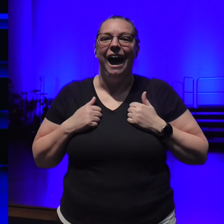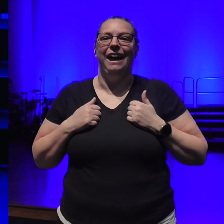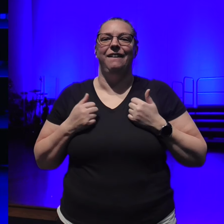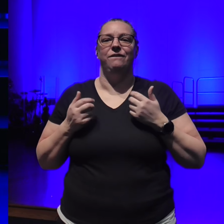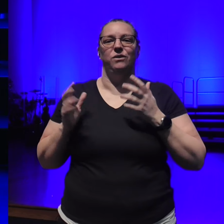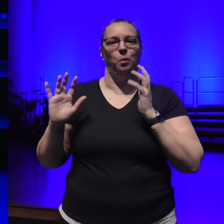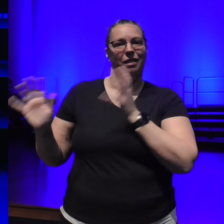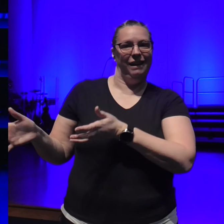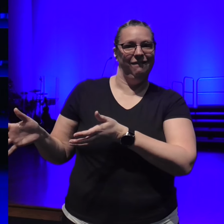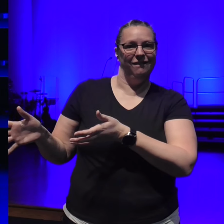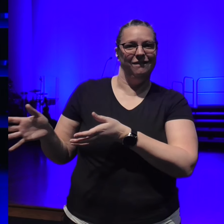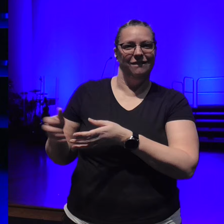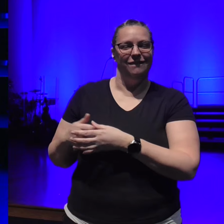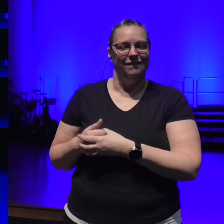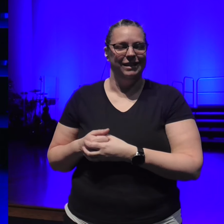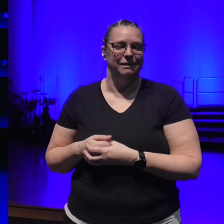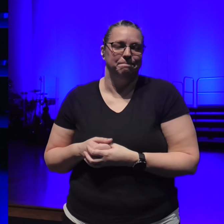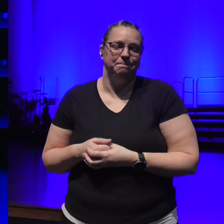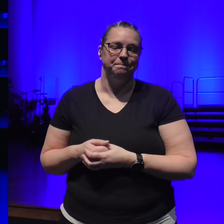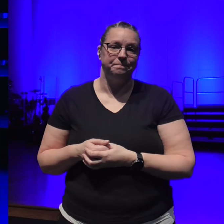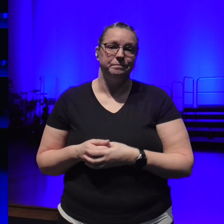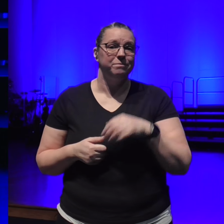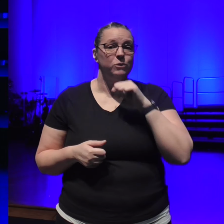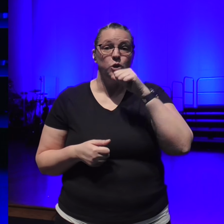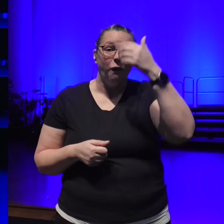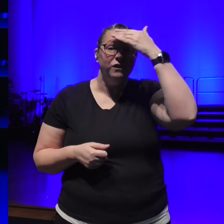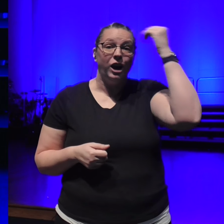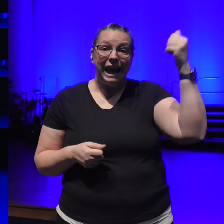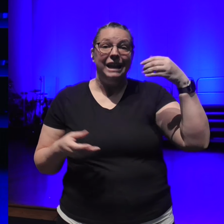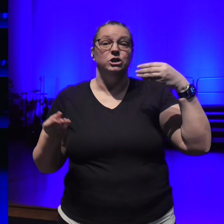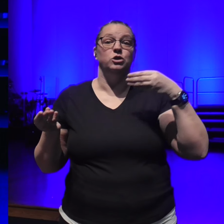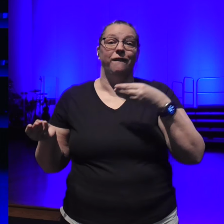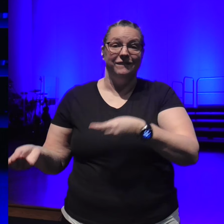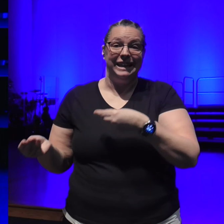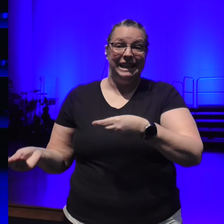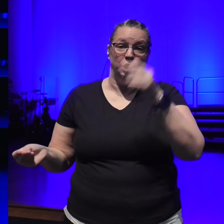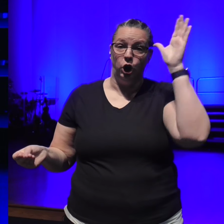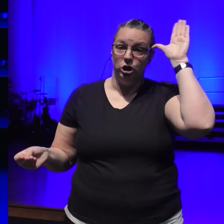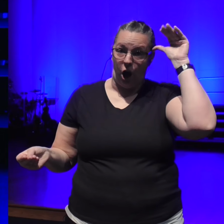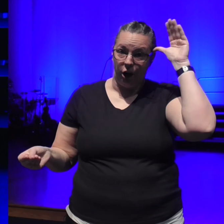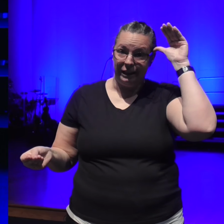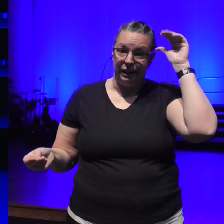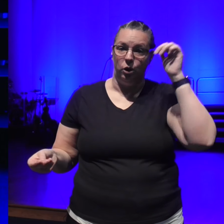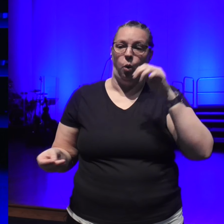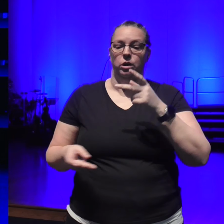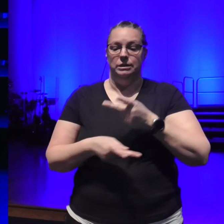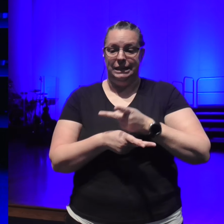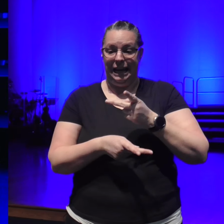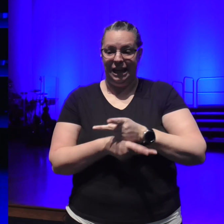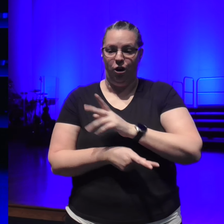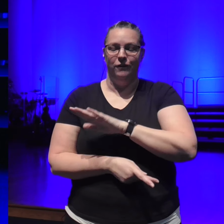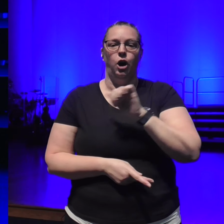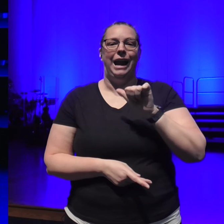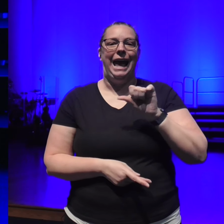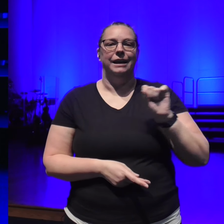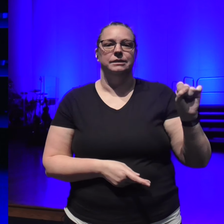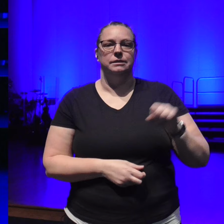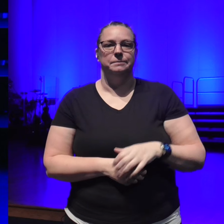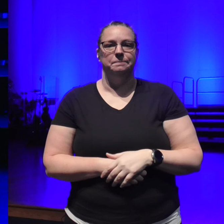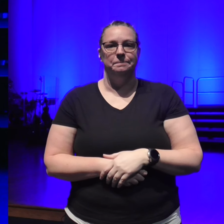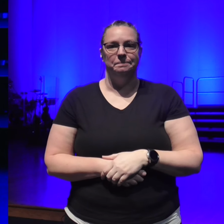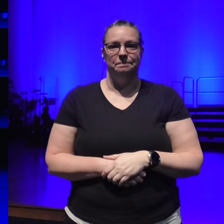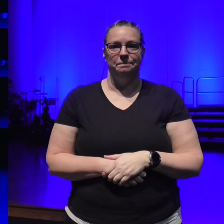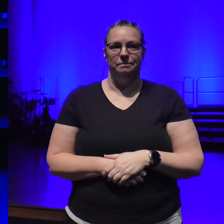we leave it behind. Don't forget to feed your donkey or to take care of your ass.